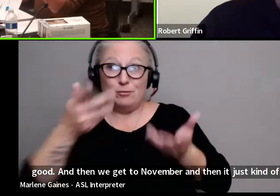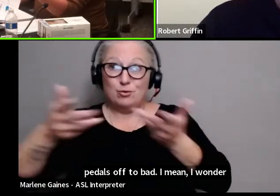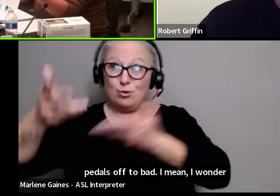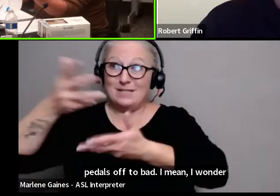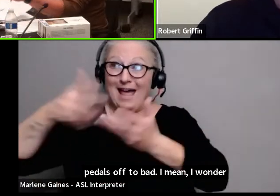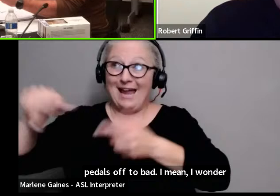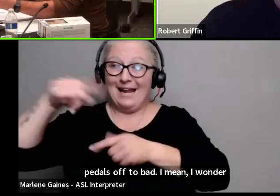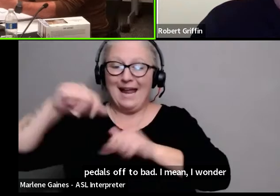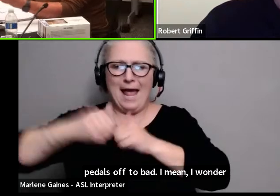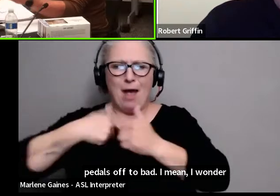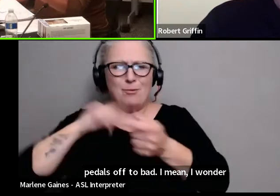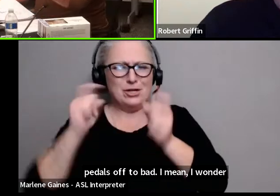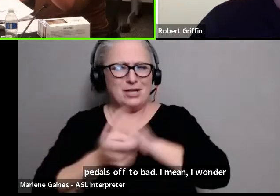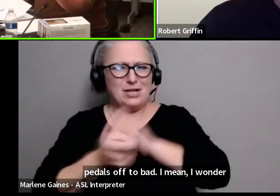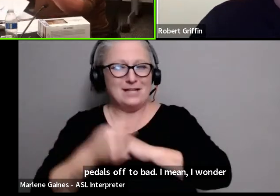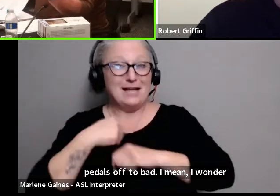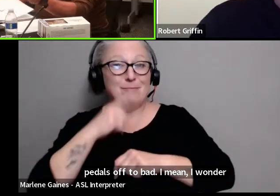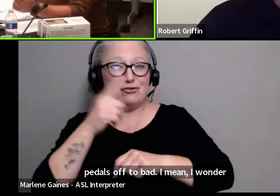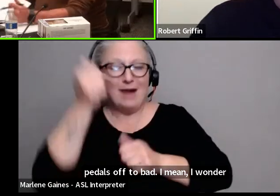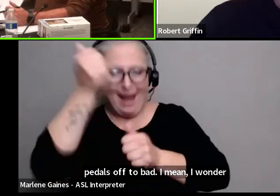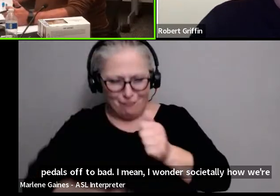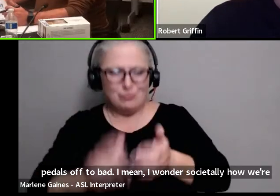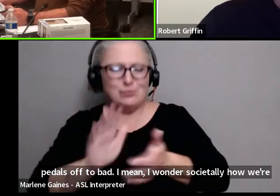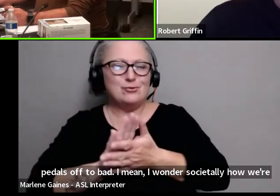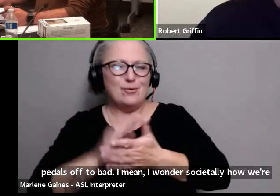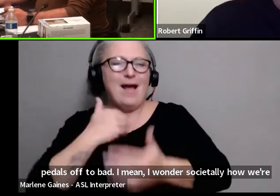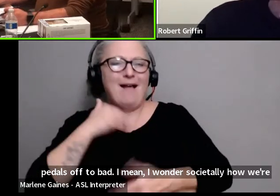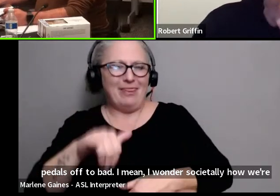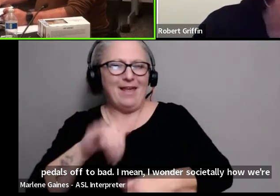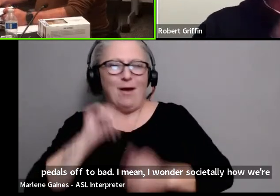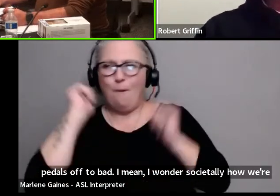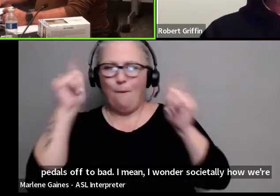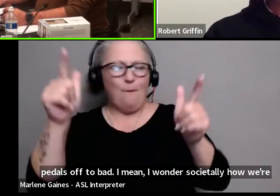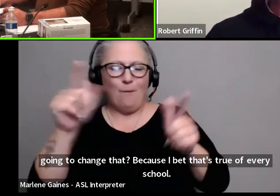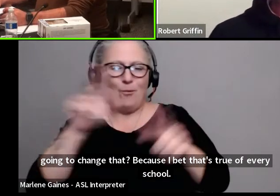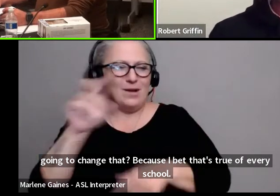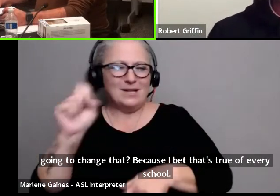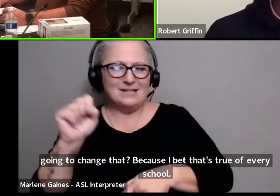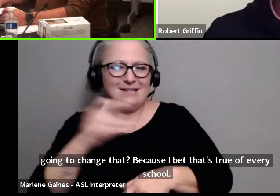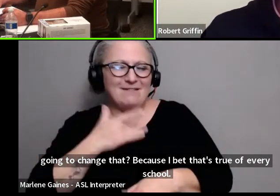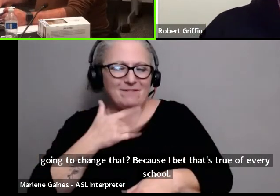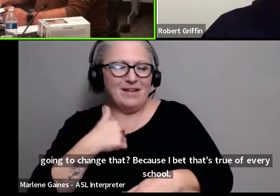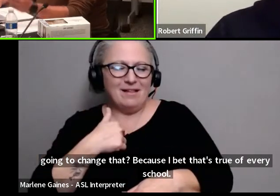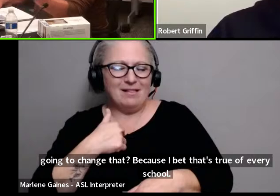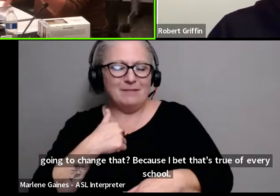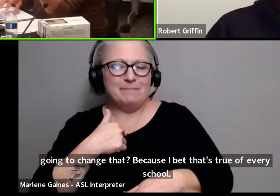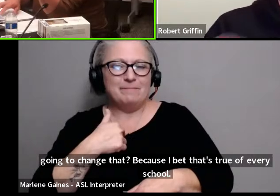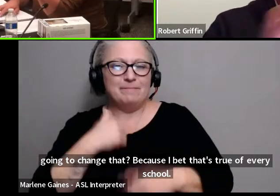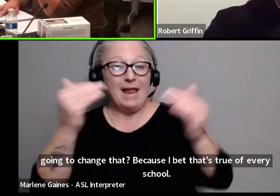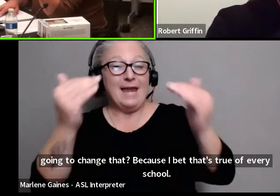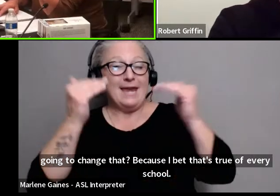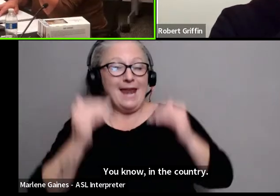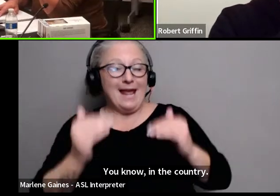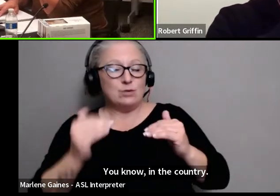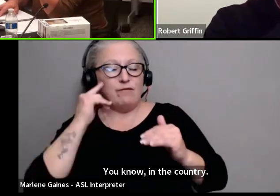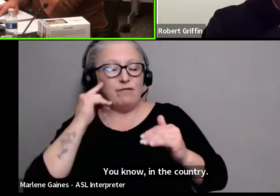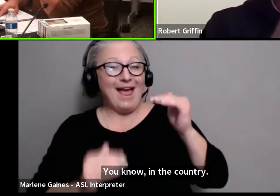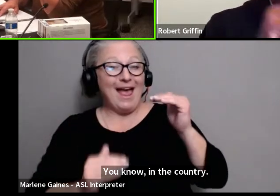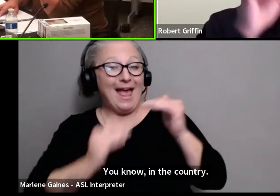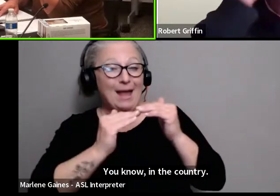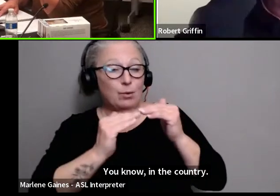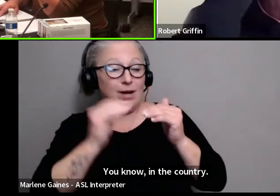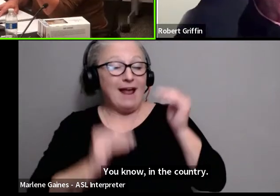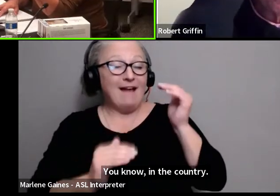going to change that, because I bet that's true of every school, you know, in the country. On the next one with equity, an equity view